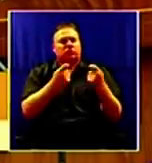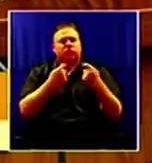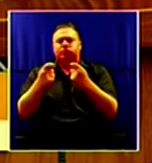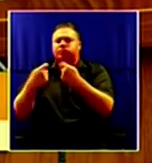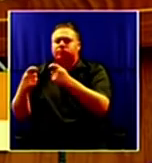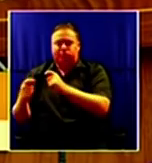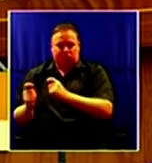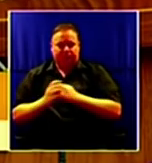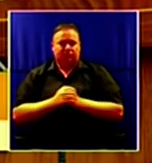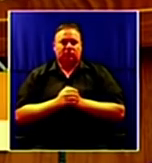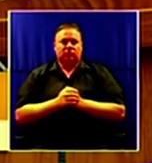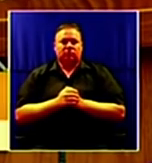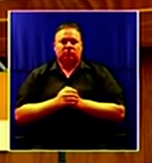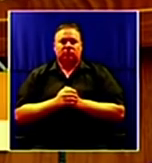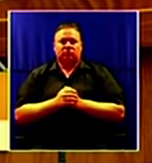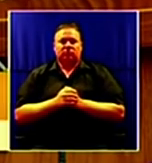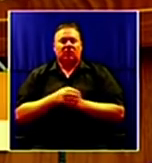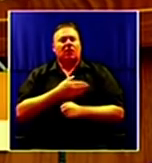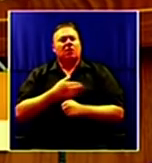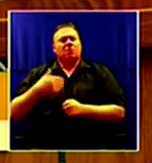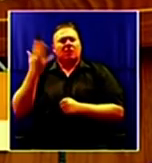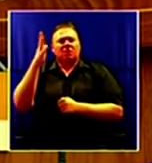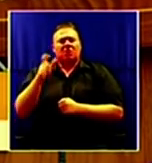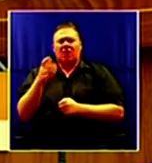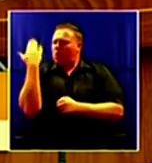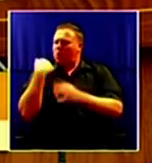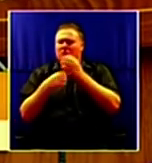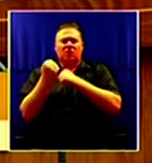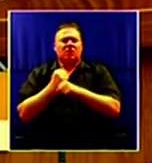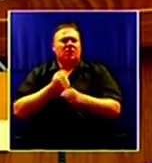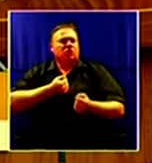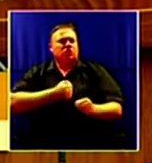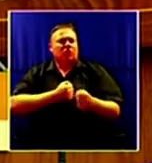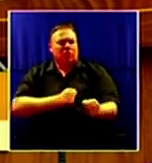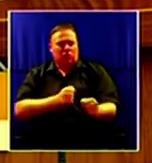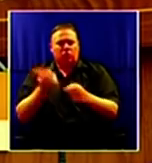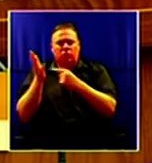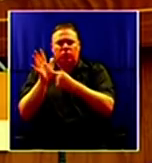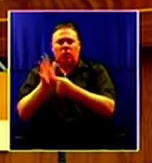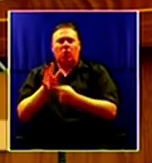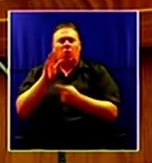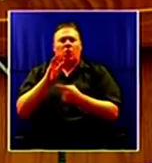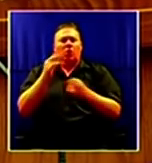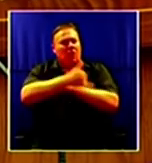Madam Speaker, last year we outlined the strategy to becoming a winning country.